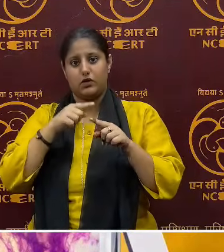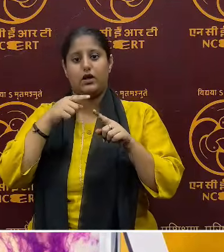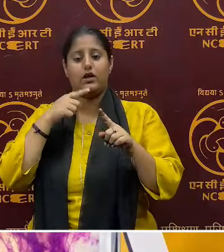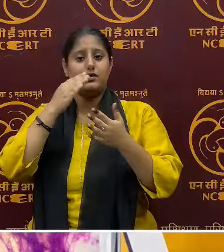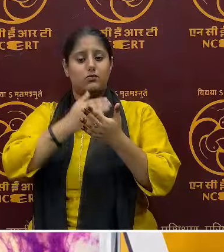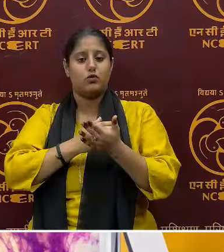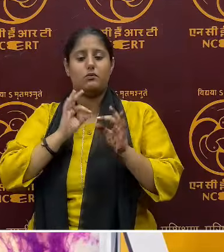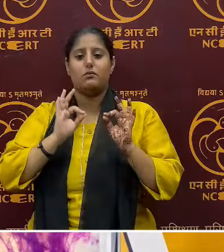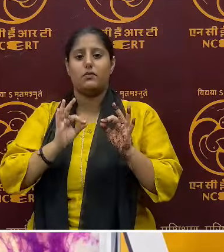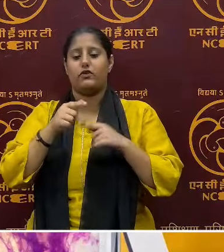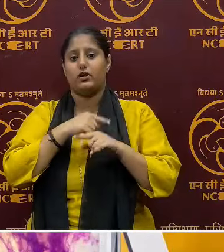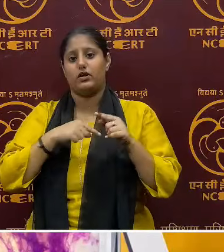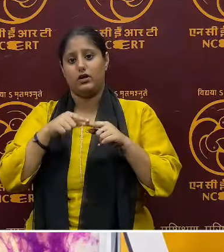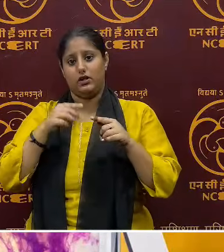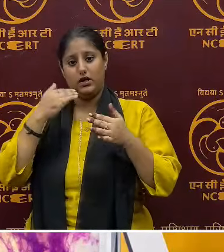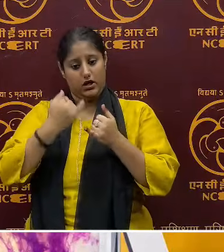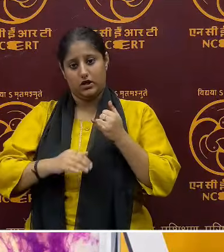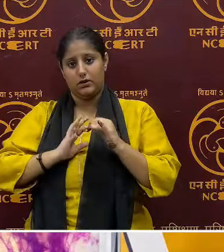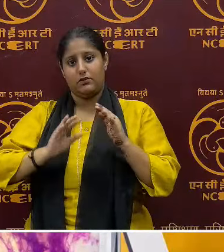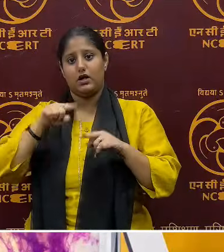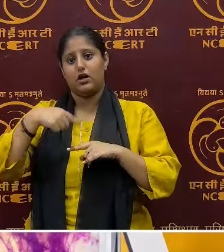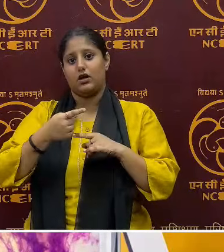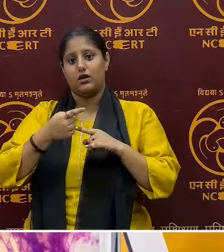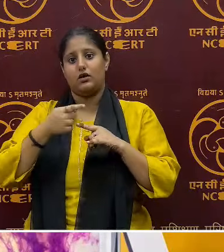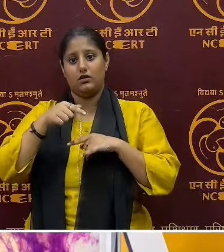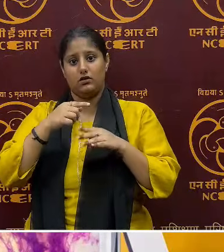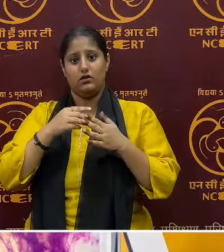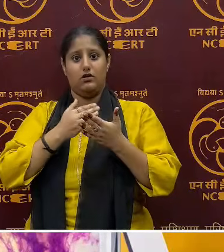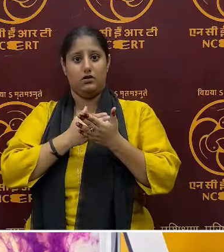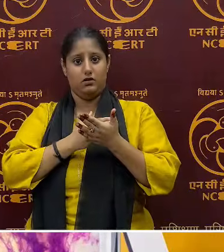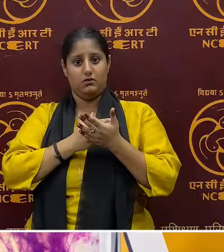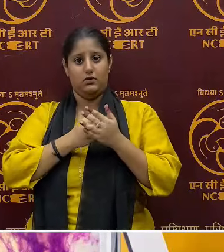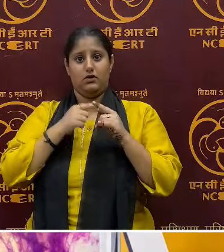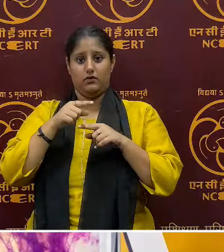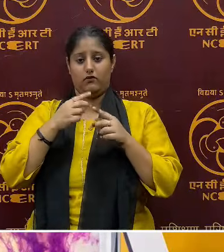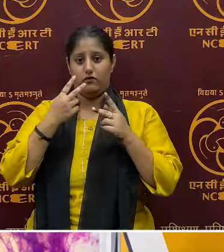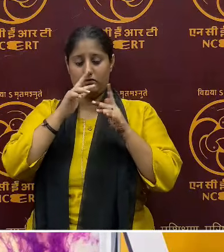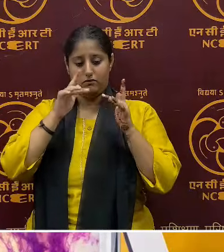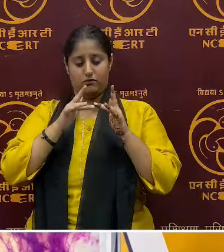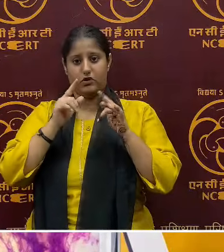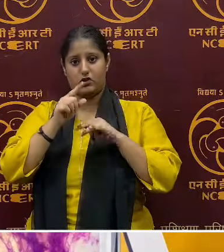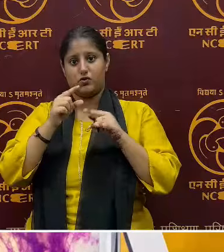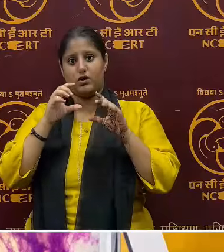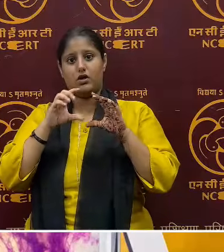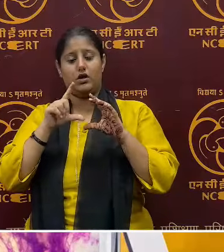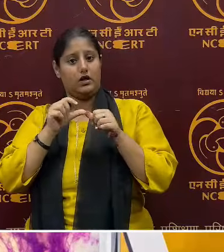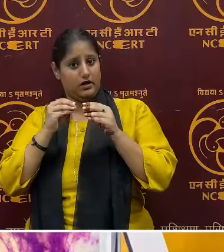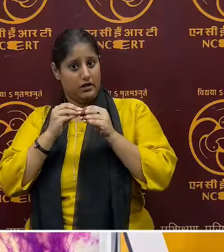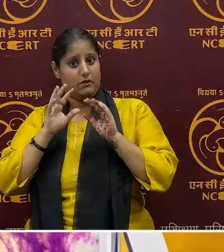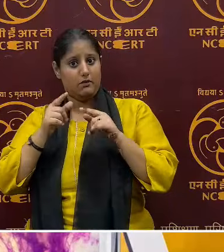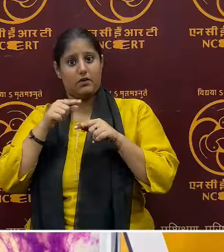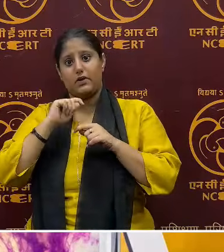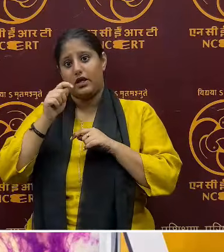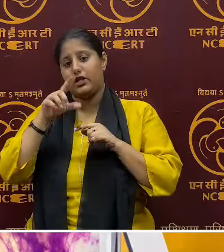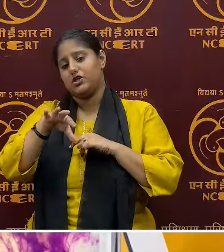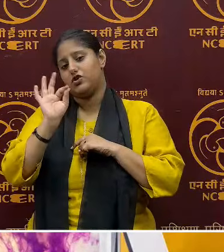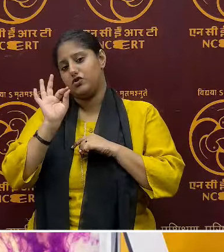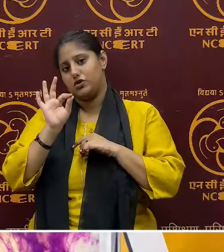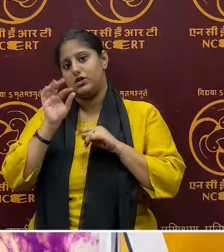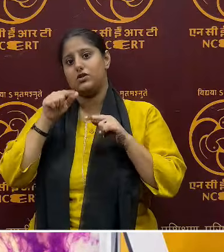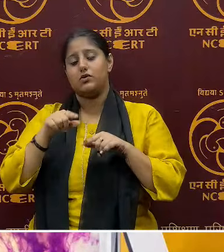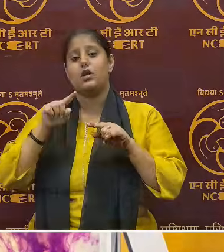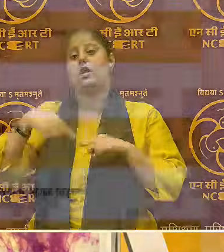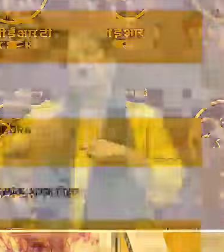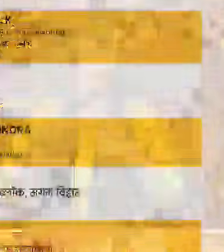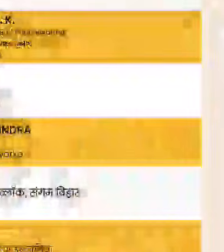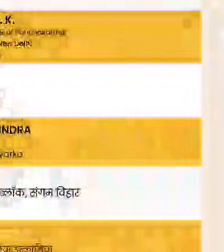so much. But this is not the end. Tomorrow we'll be coming up with another session of Virtual Lab where we will be taking up the subject English. But what's coming up